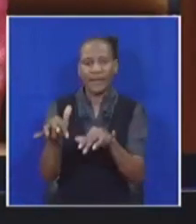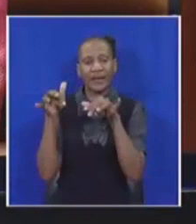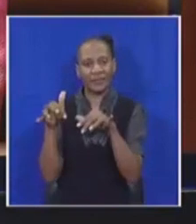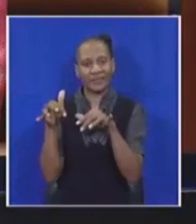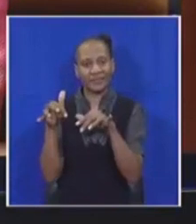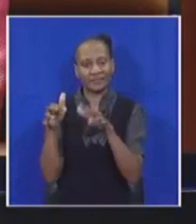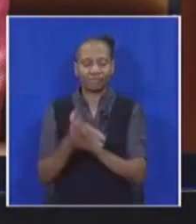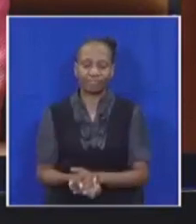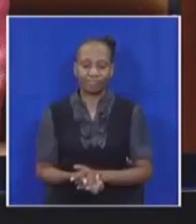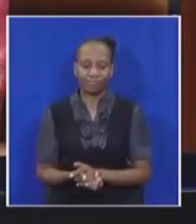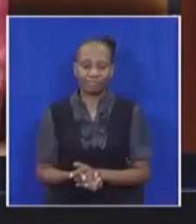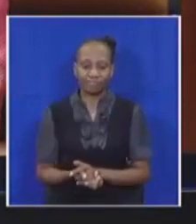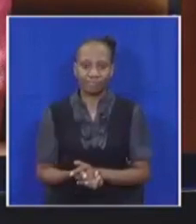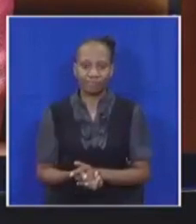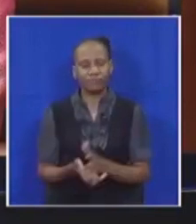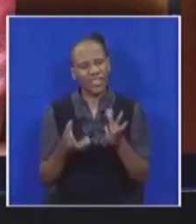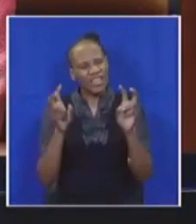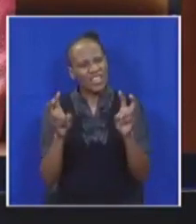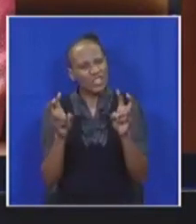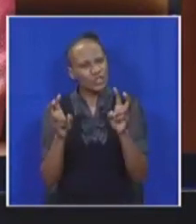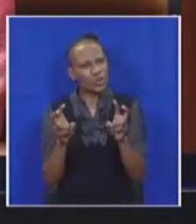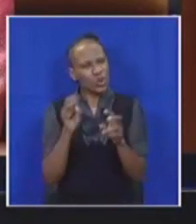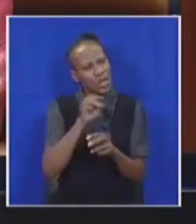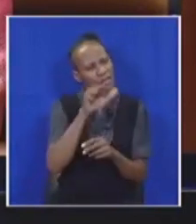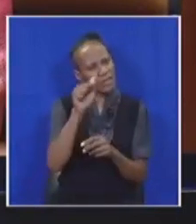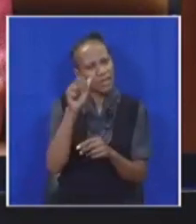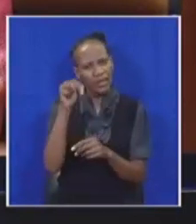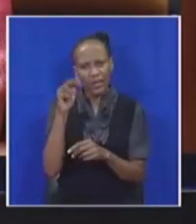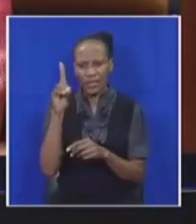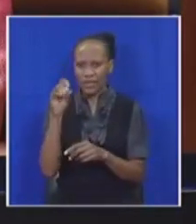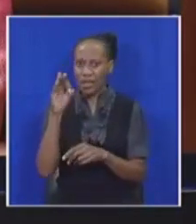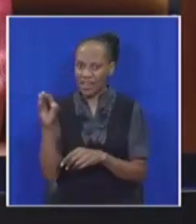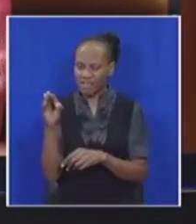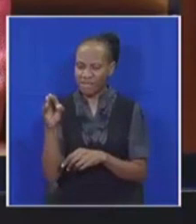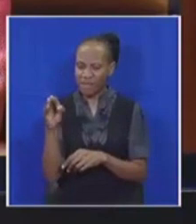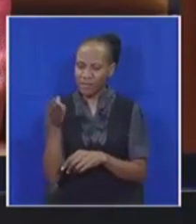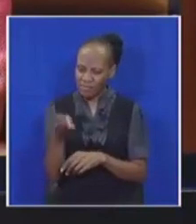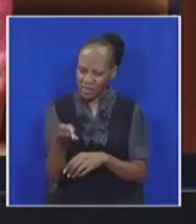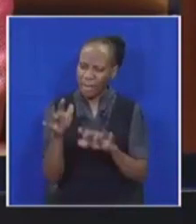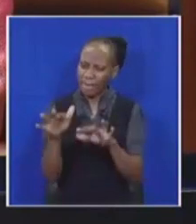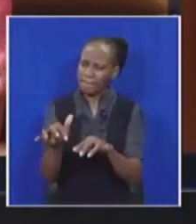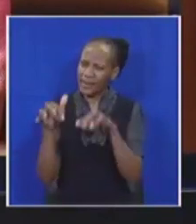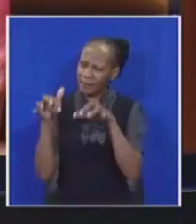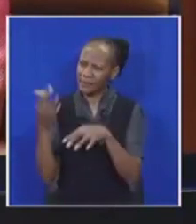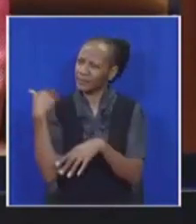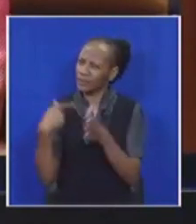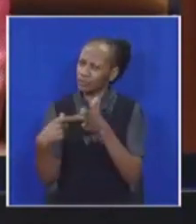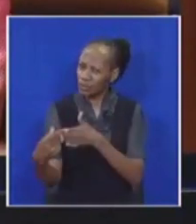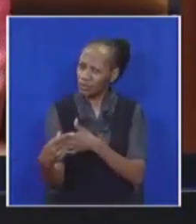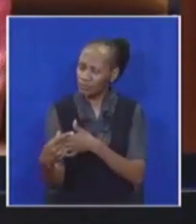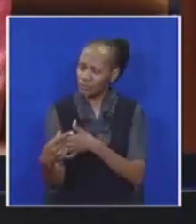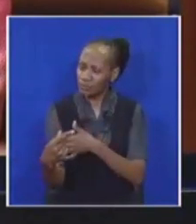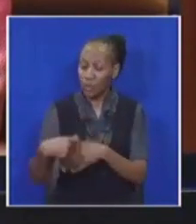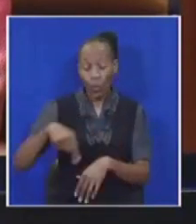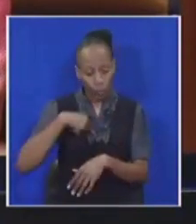Honorable members, regarding the presence of the armed members of the South African National Defence Force on the precincts,